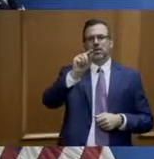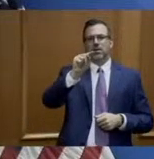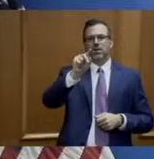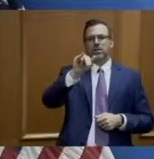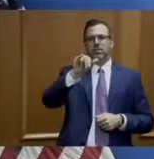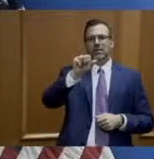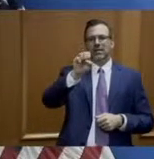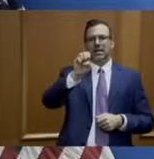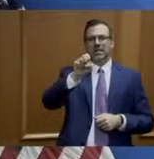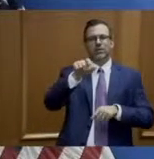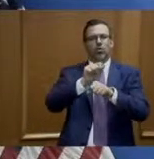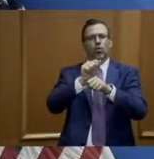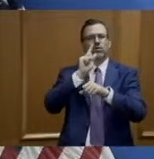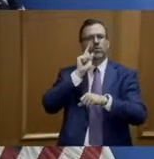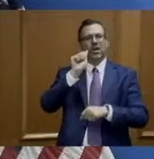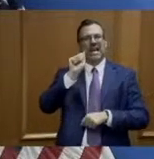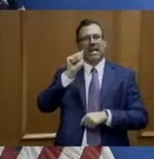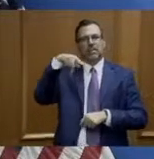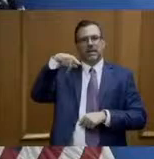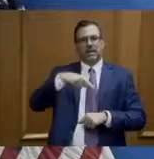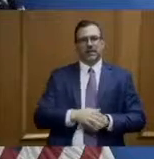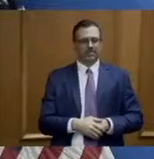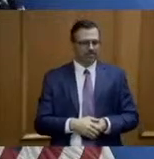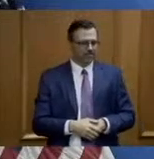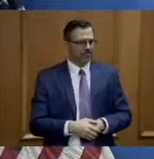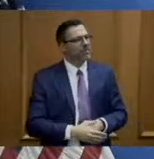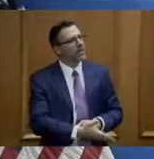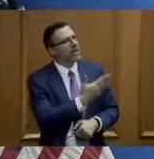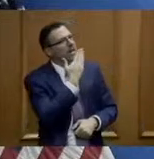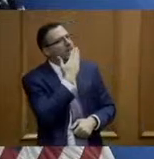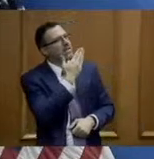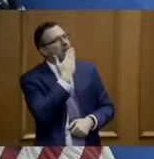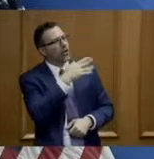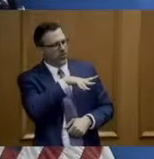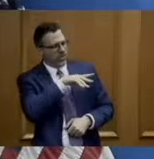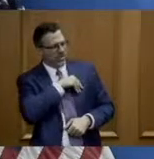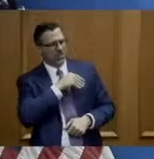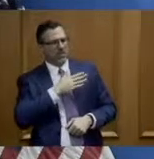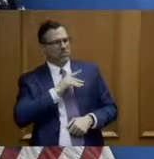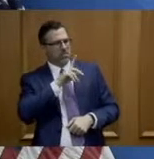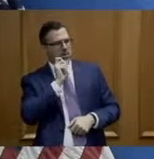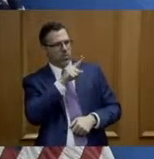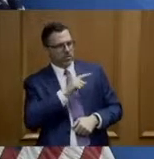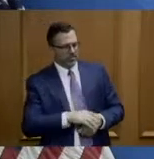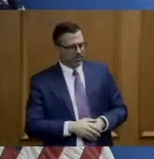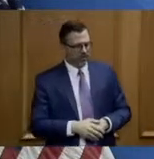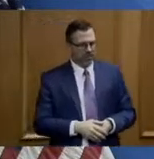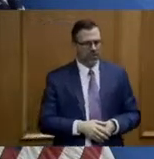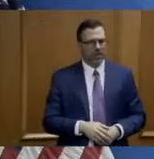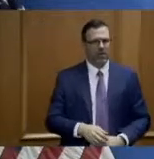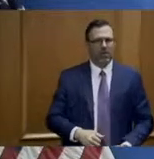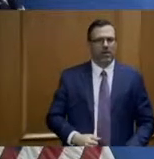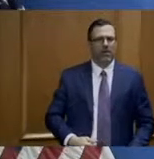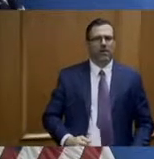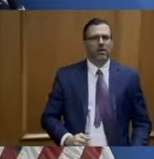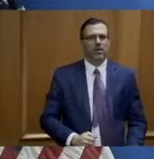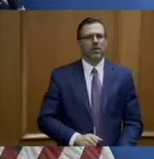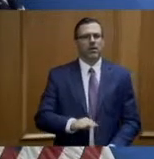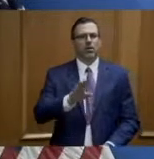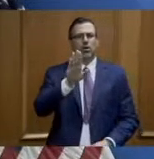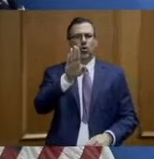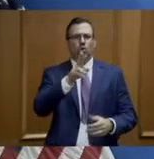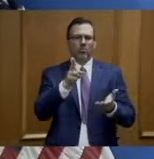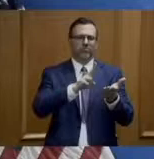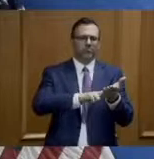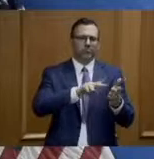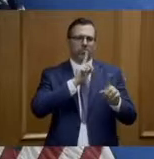line is open. Hey, Governor. Thanks for taking my question. It looks like in the executive order from